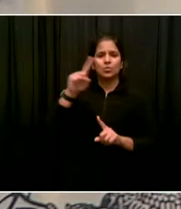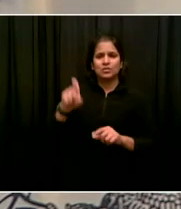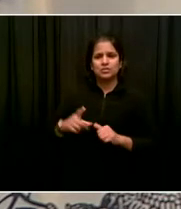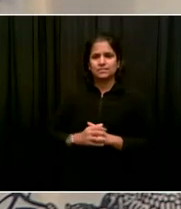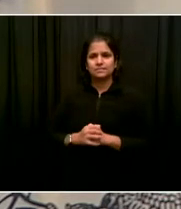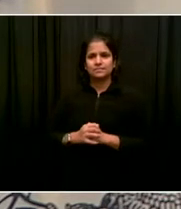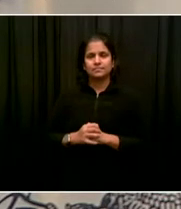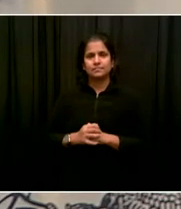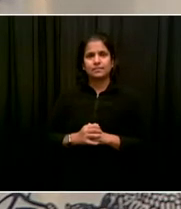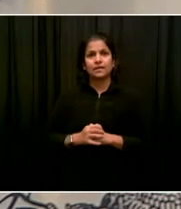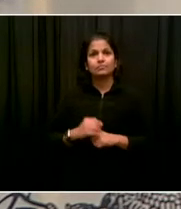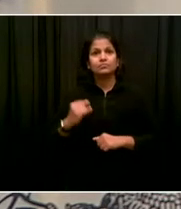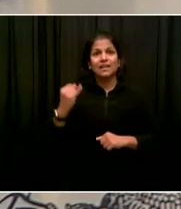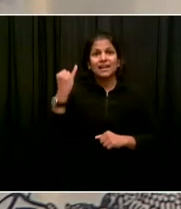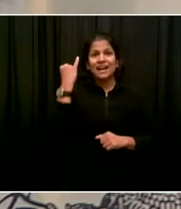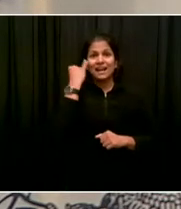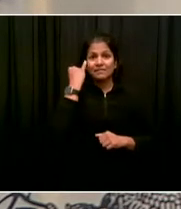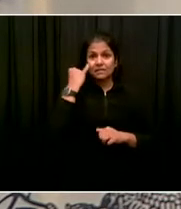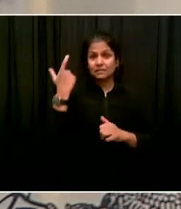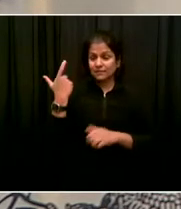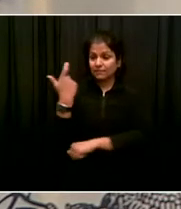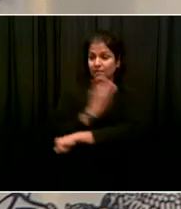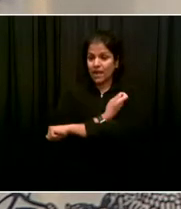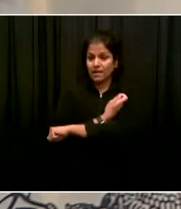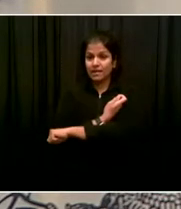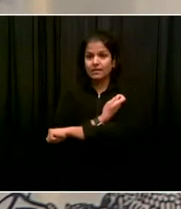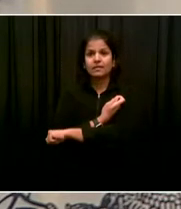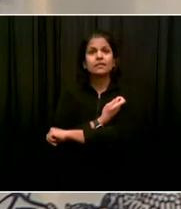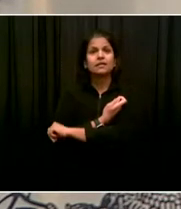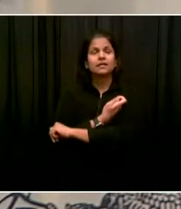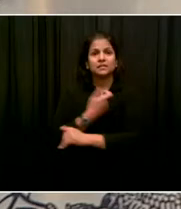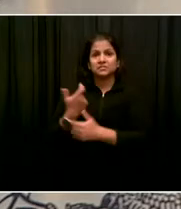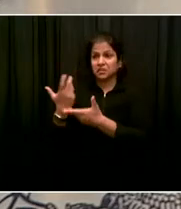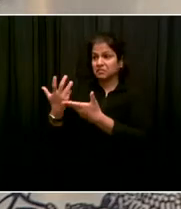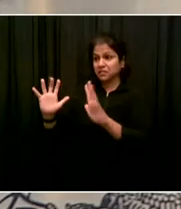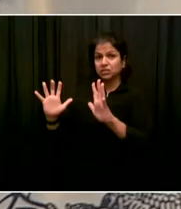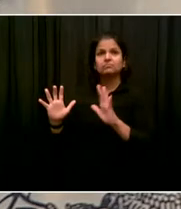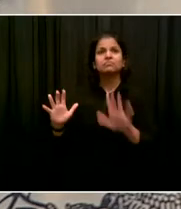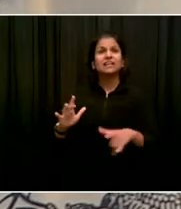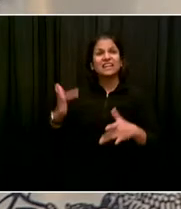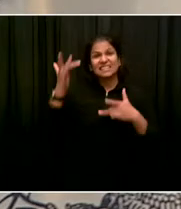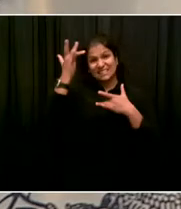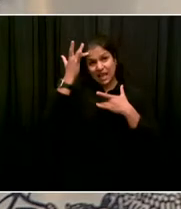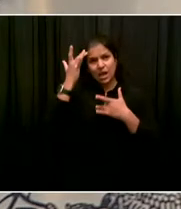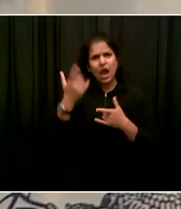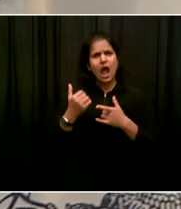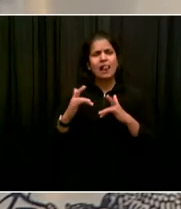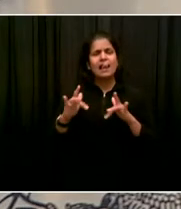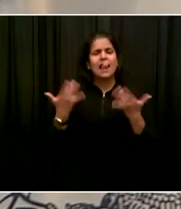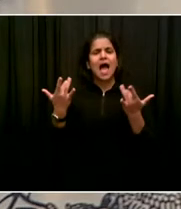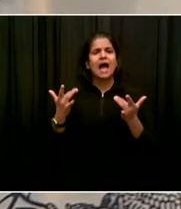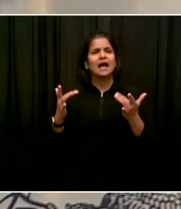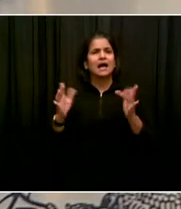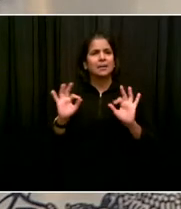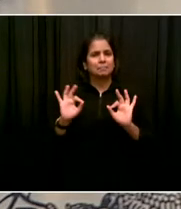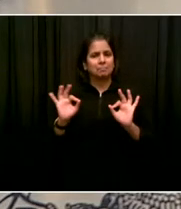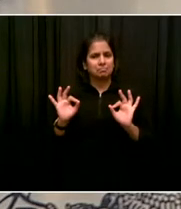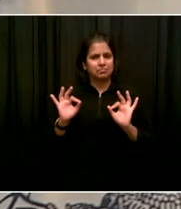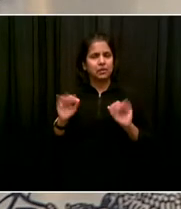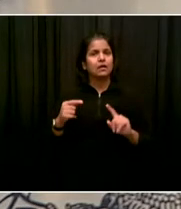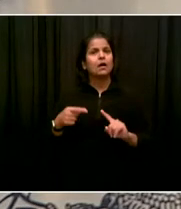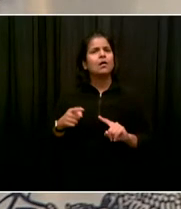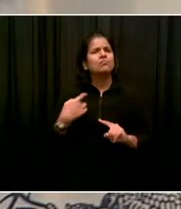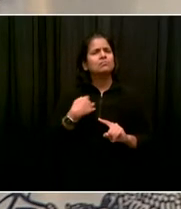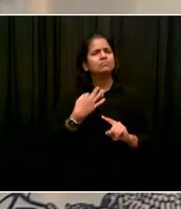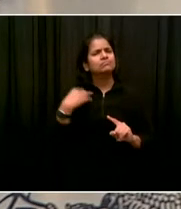even if they do get infected, it'll likely be a relatively mild case. I'd like to ask, Dr. Choksi, do you have similar data for natural immunity, that if people get